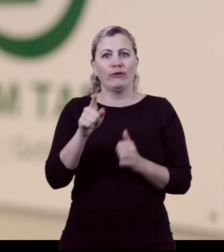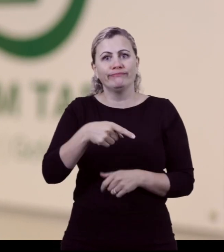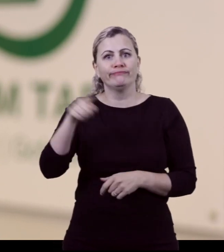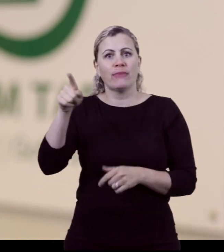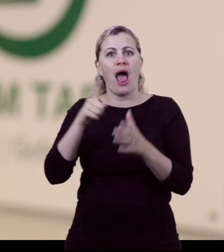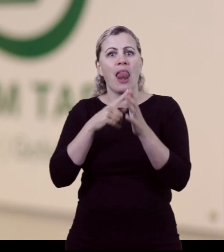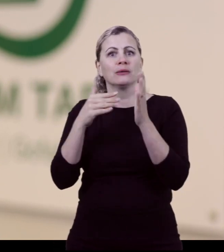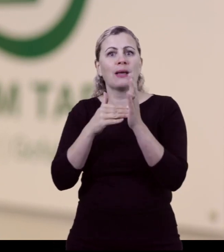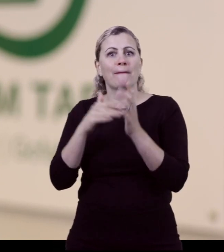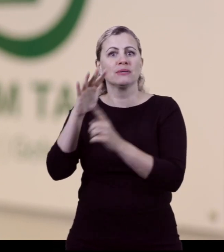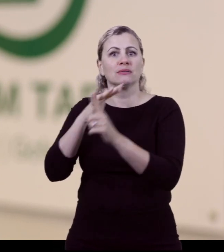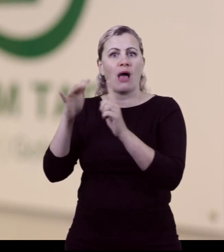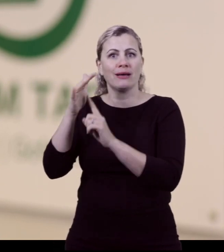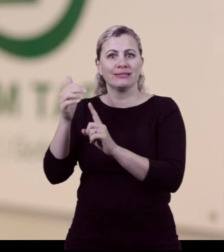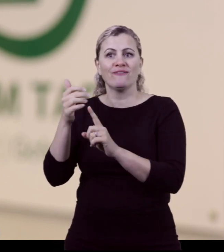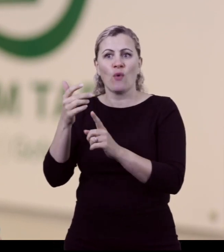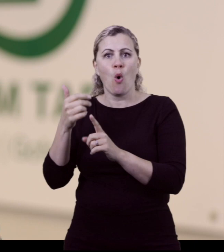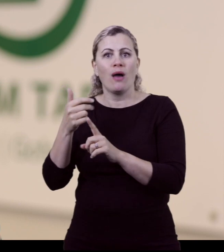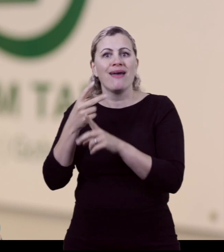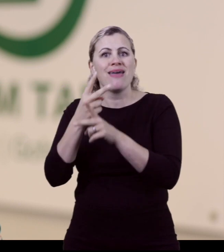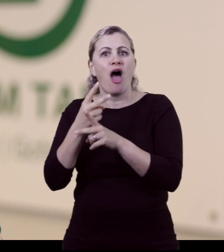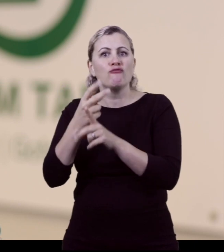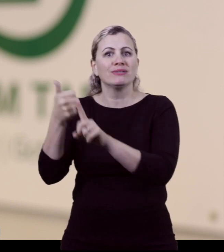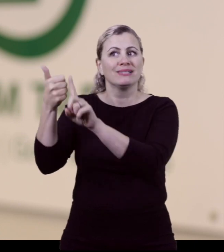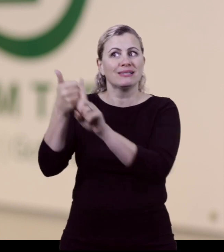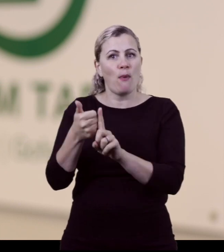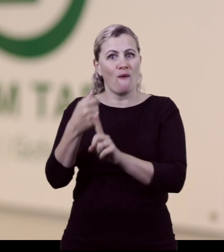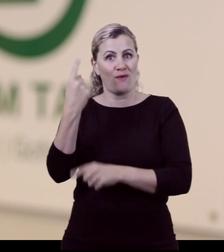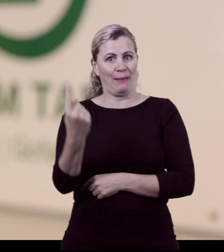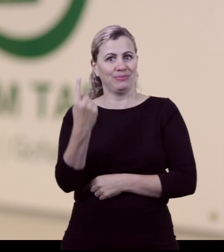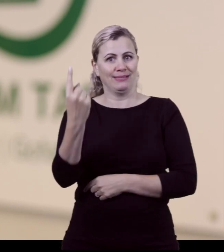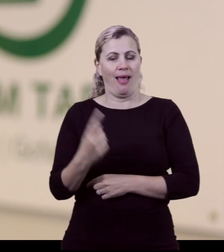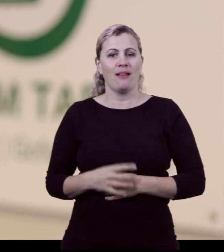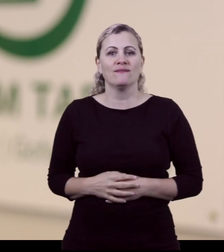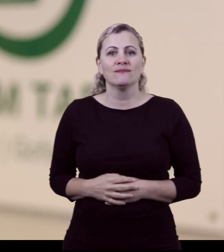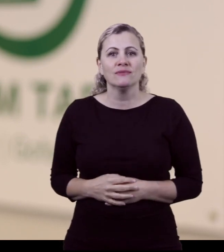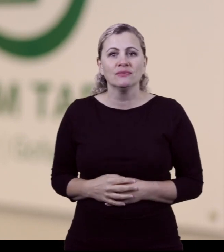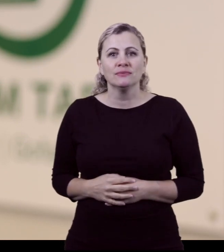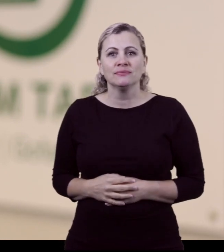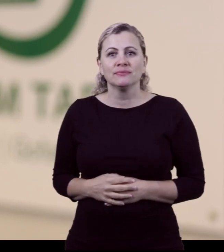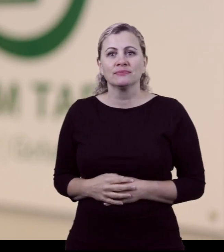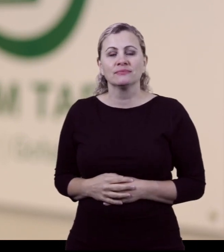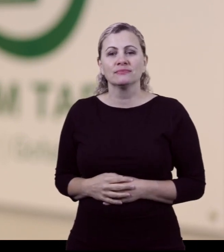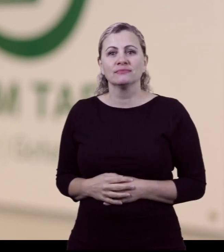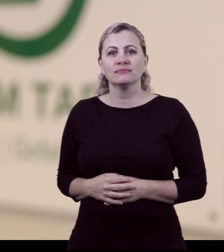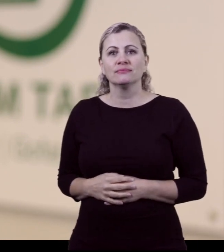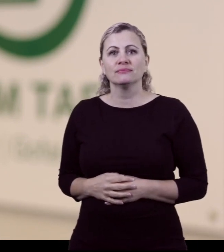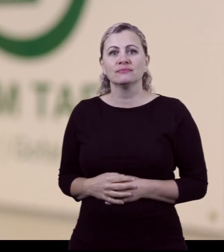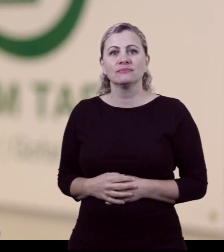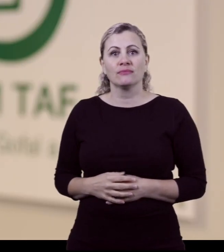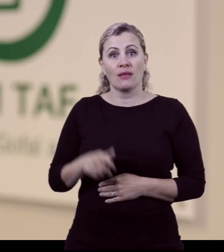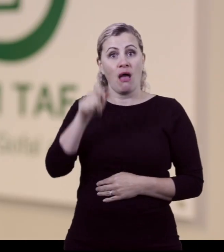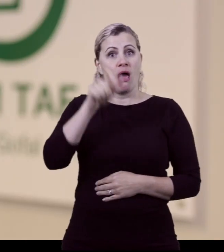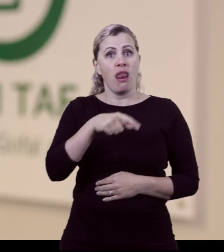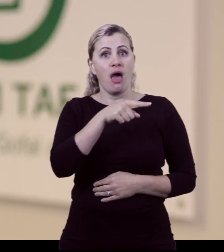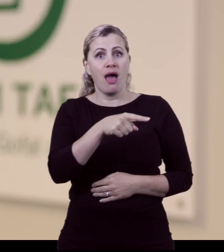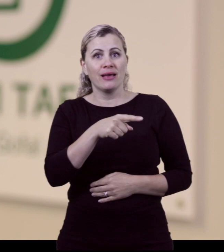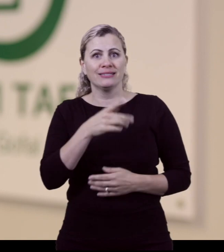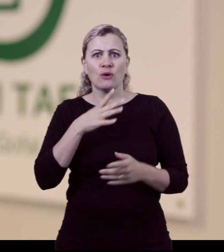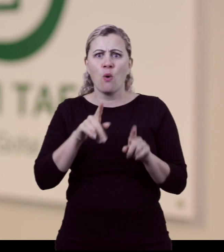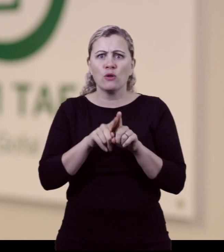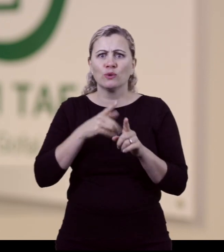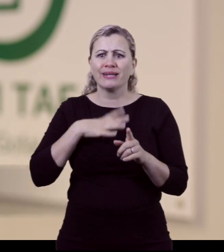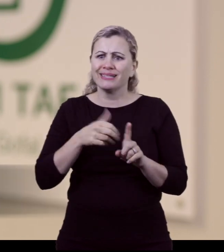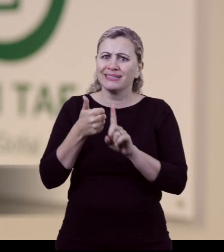her to have an assessment for a care package, and I added her to the priority services register for gas and electric. I'm Adele,